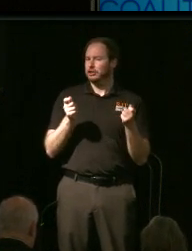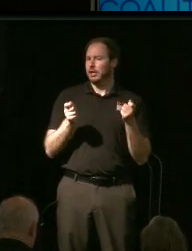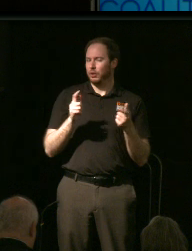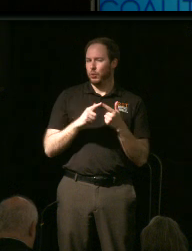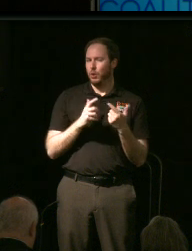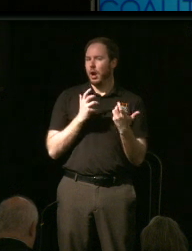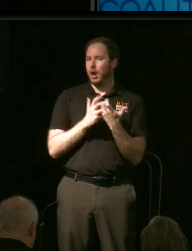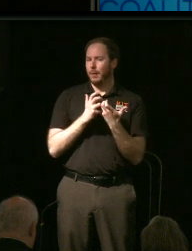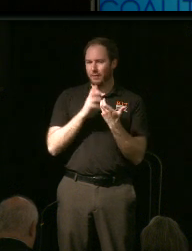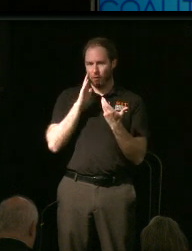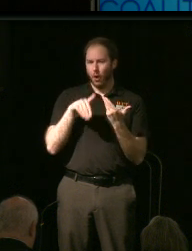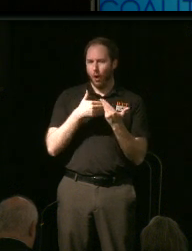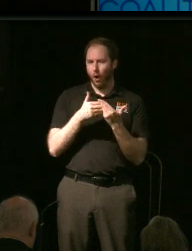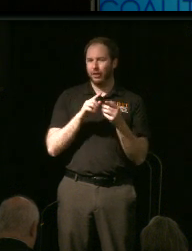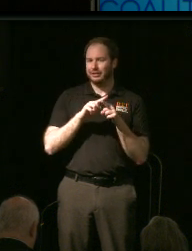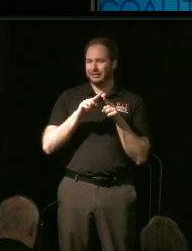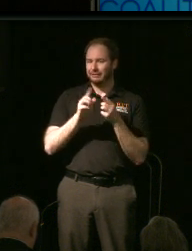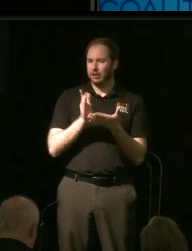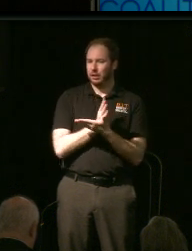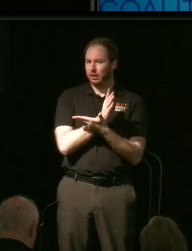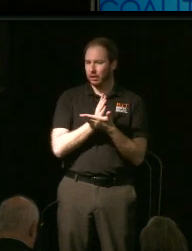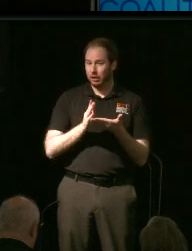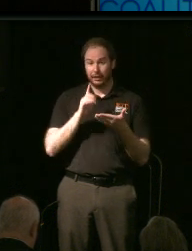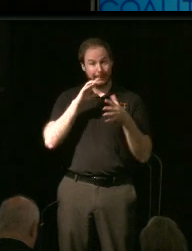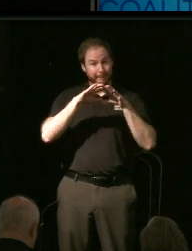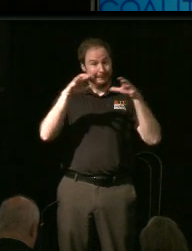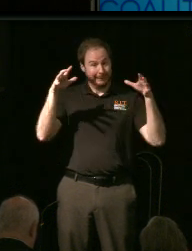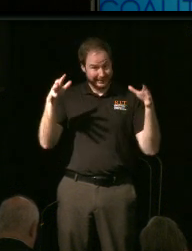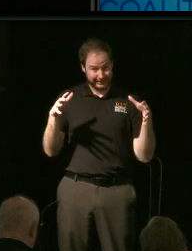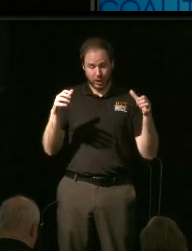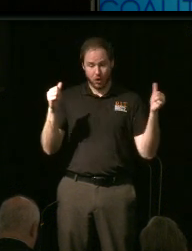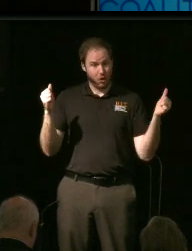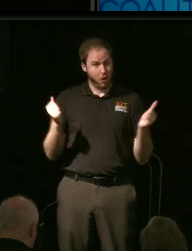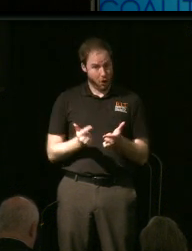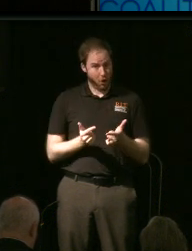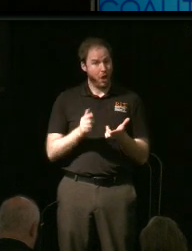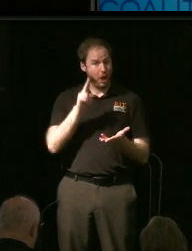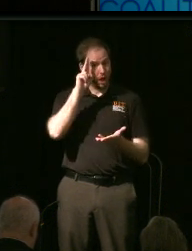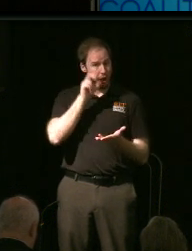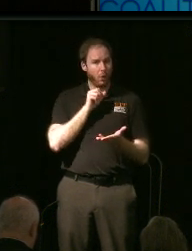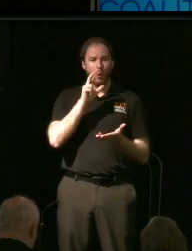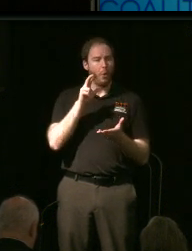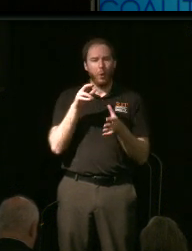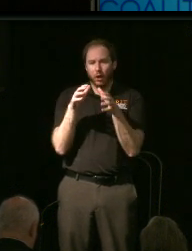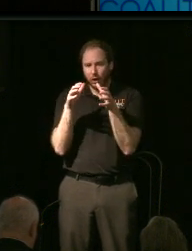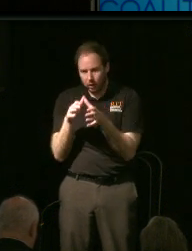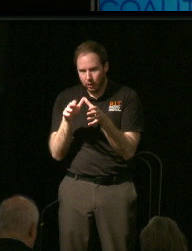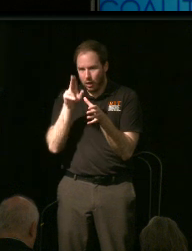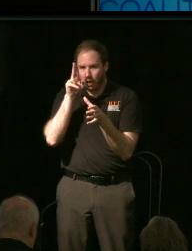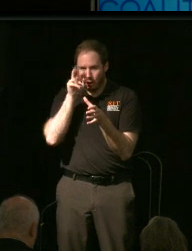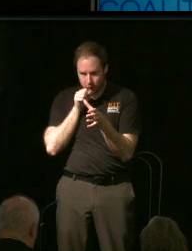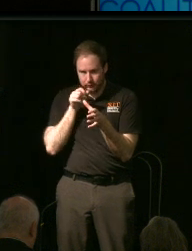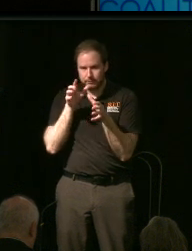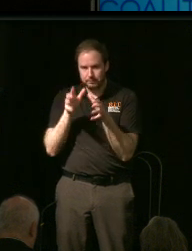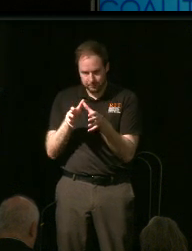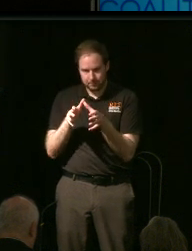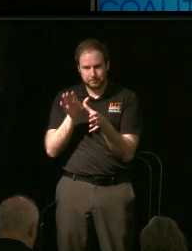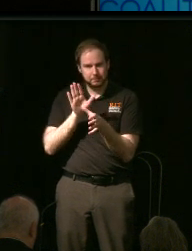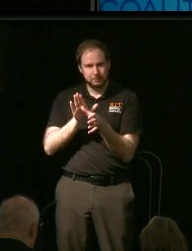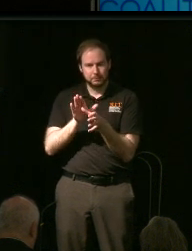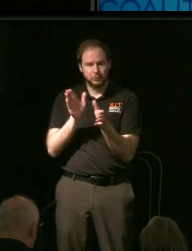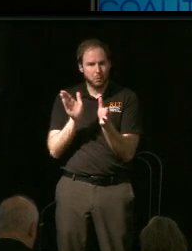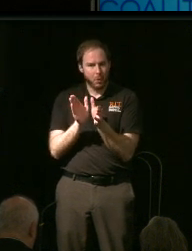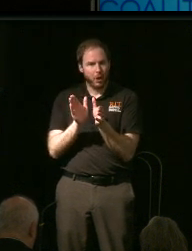about. How do we define it? And is it a big tent and we bring everybody in? Or is it a smaller tent and define just